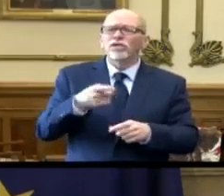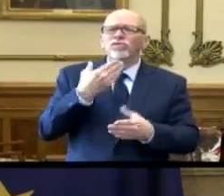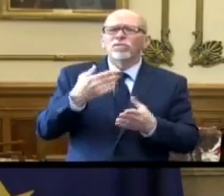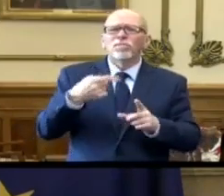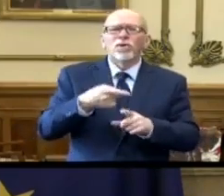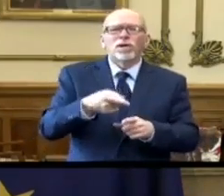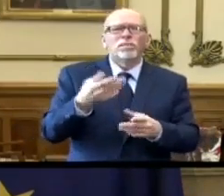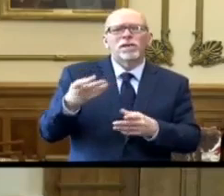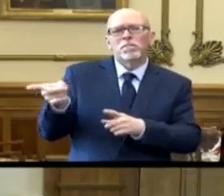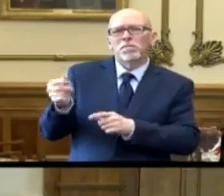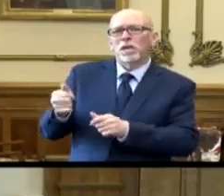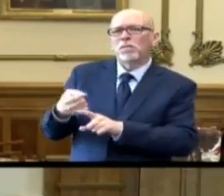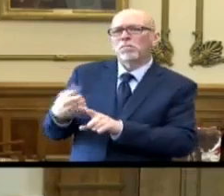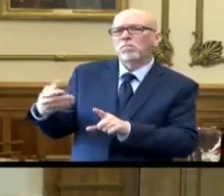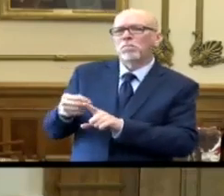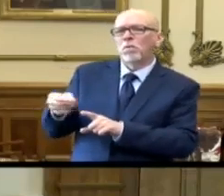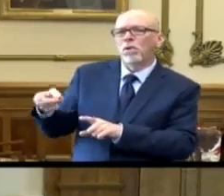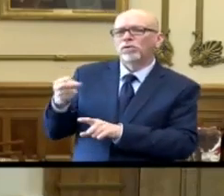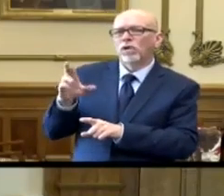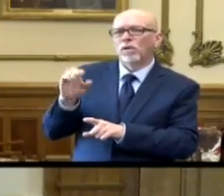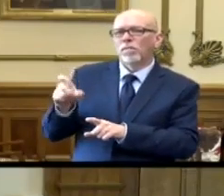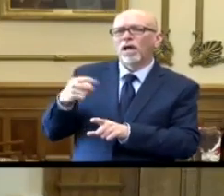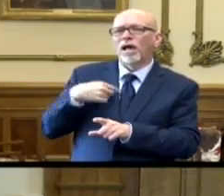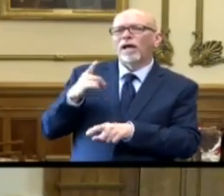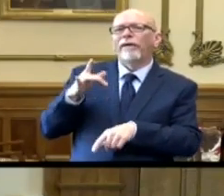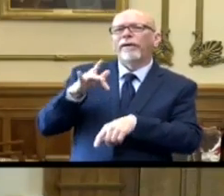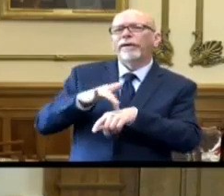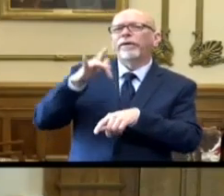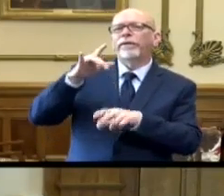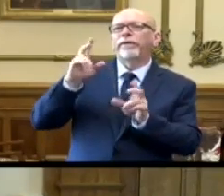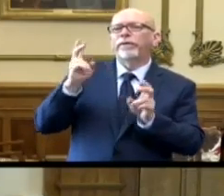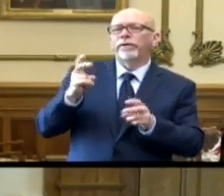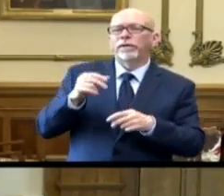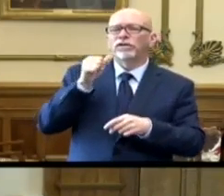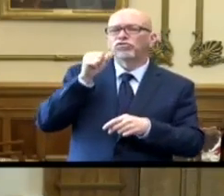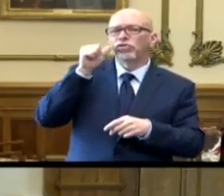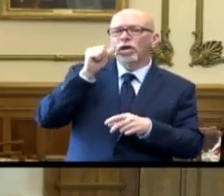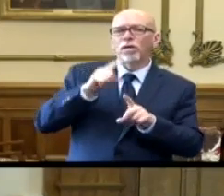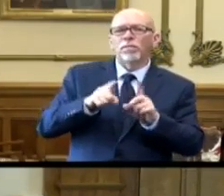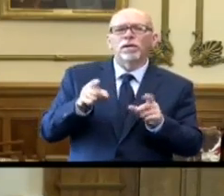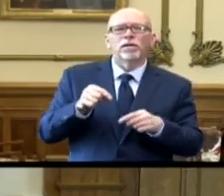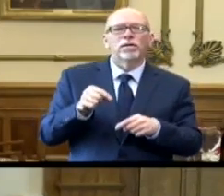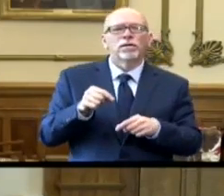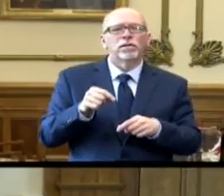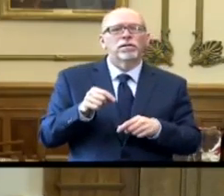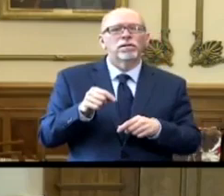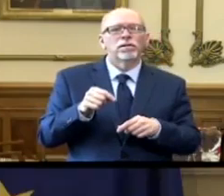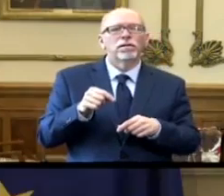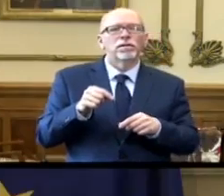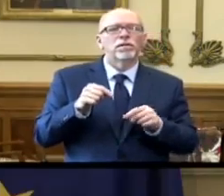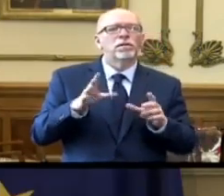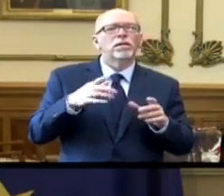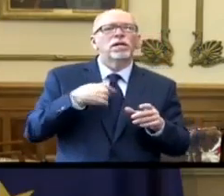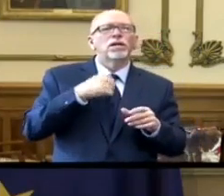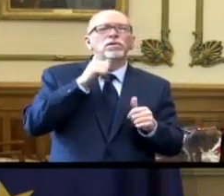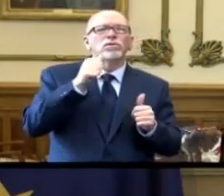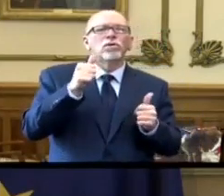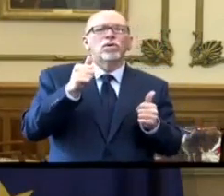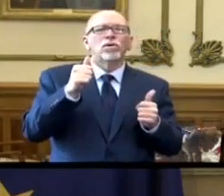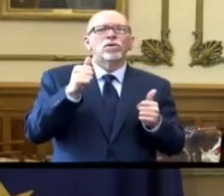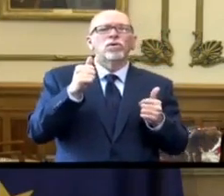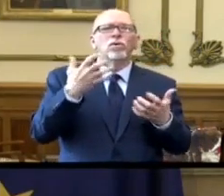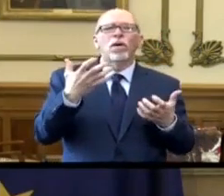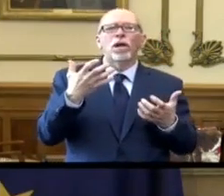you might want to elaborate on this, Dr. Box. I kind of touched on it yesterday, but look, let's not